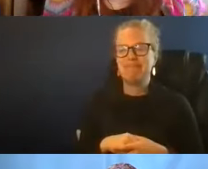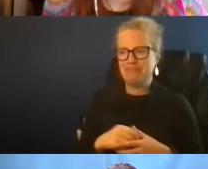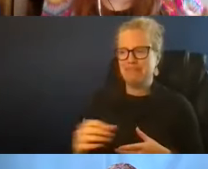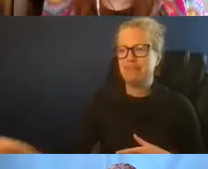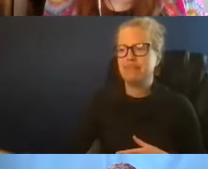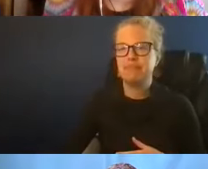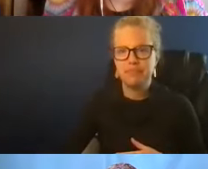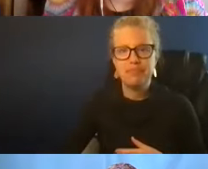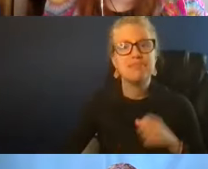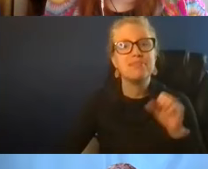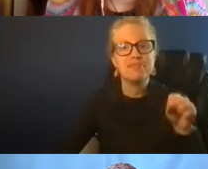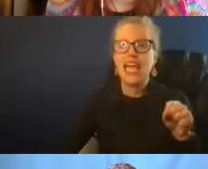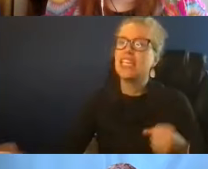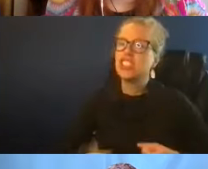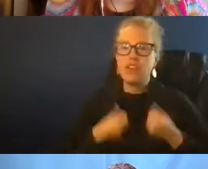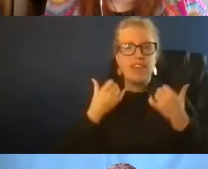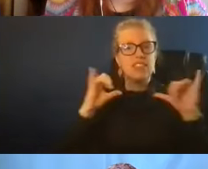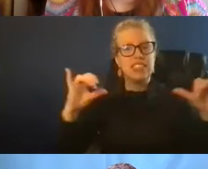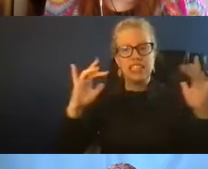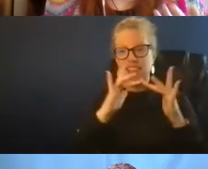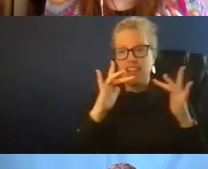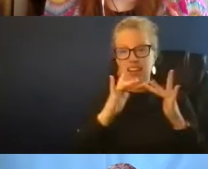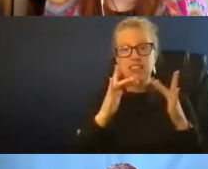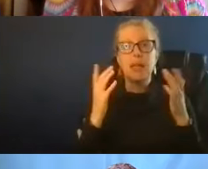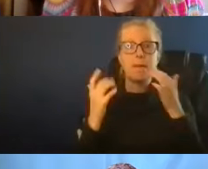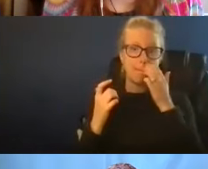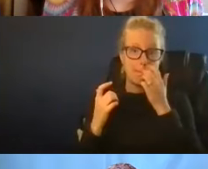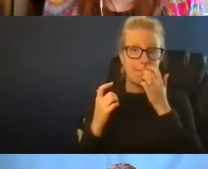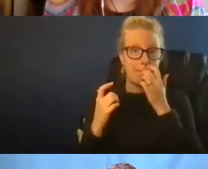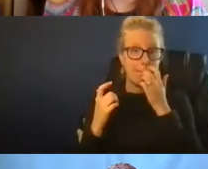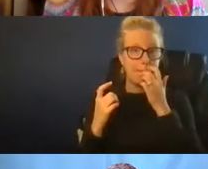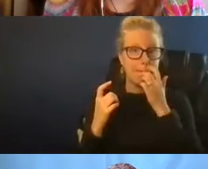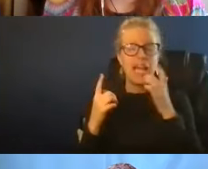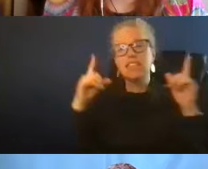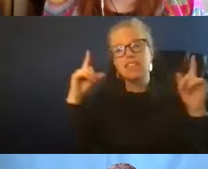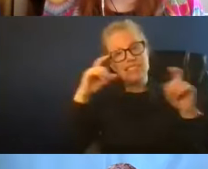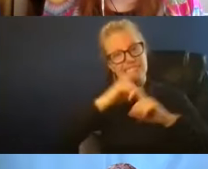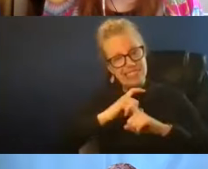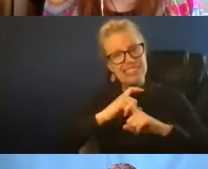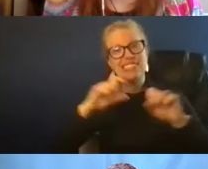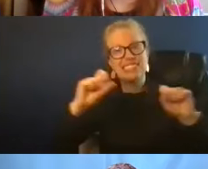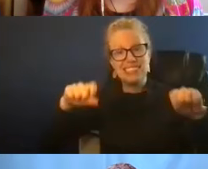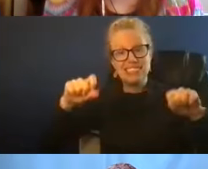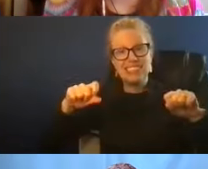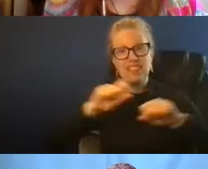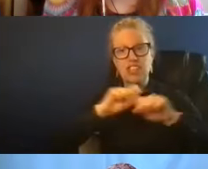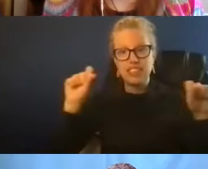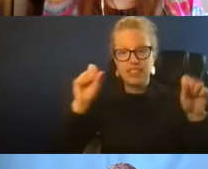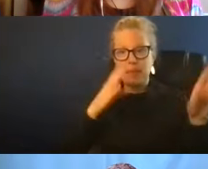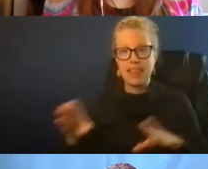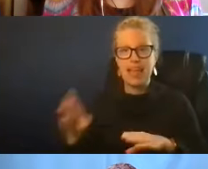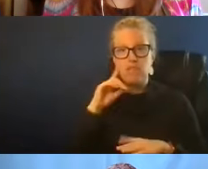So yeah, survivors in contact can be really, it's really complicated to safety plan for